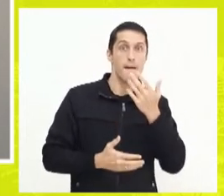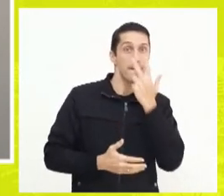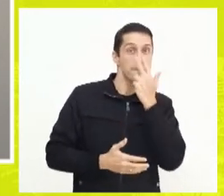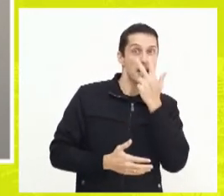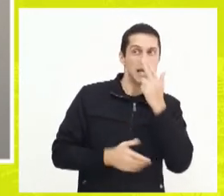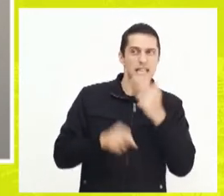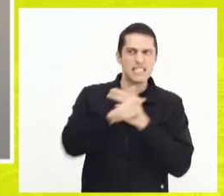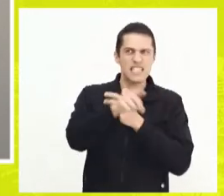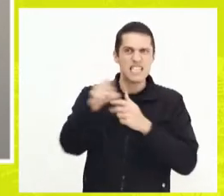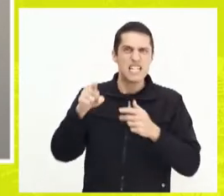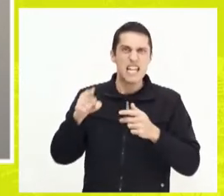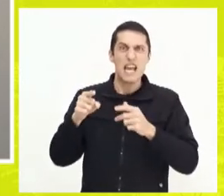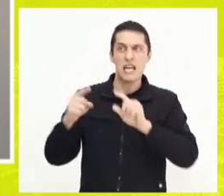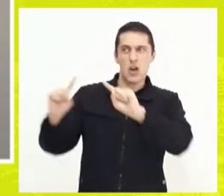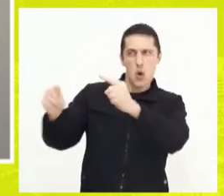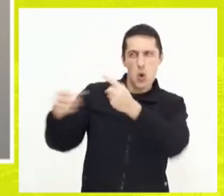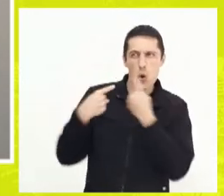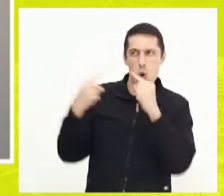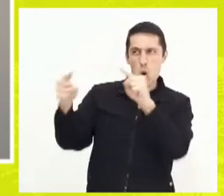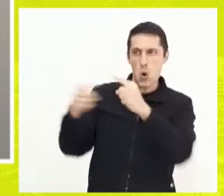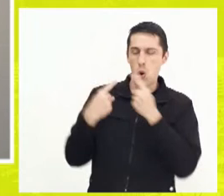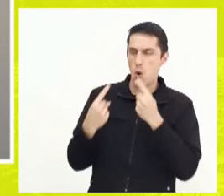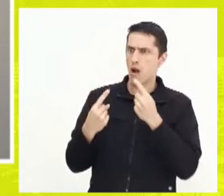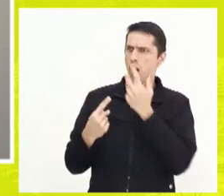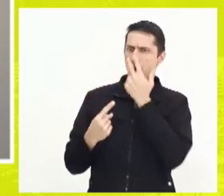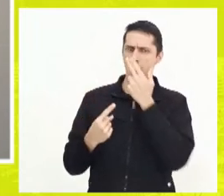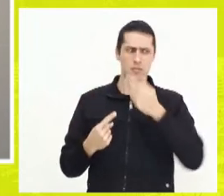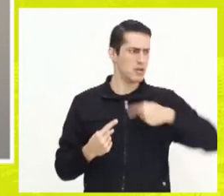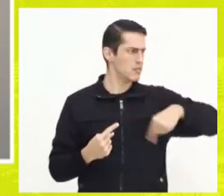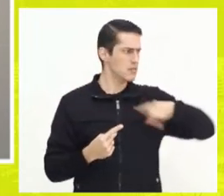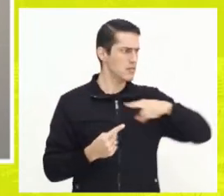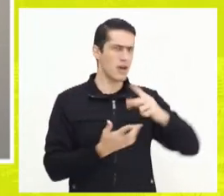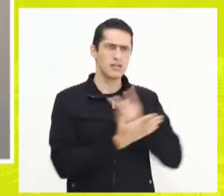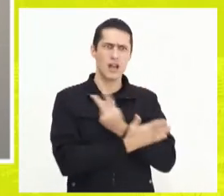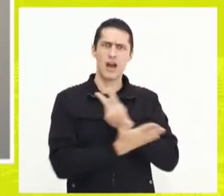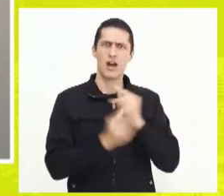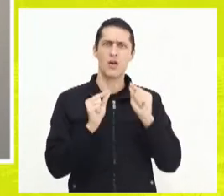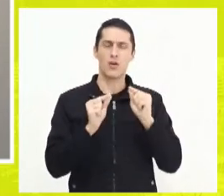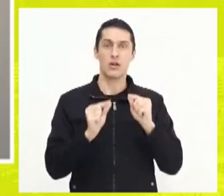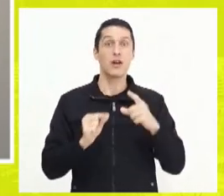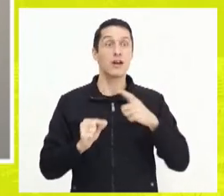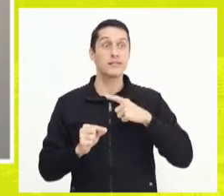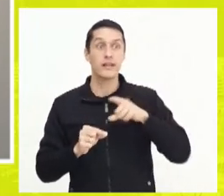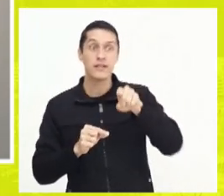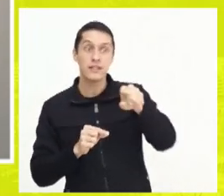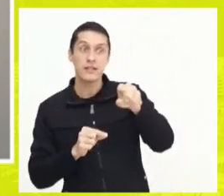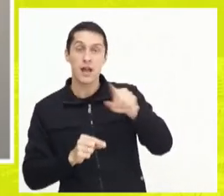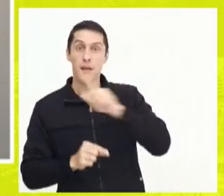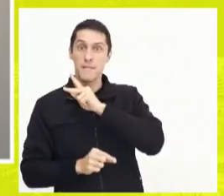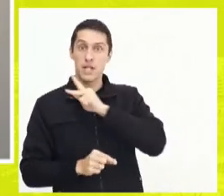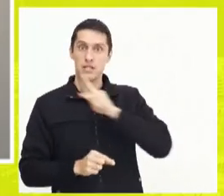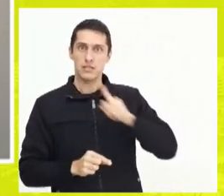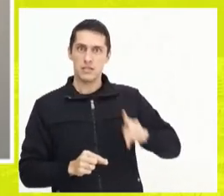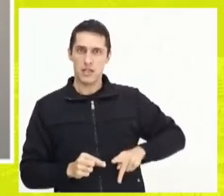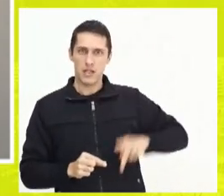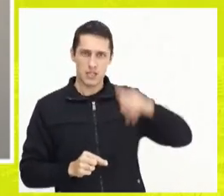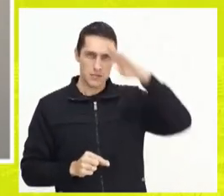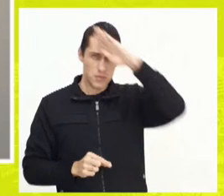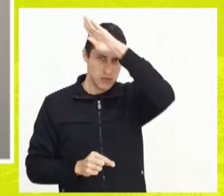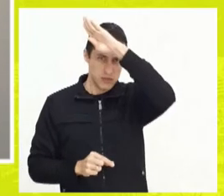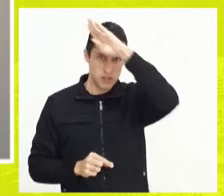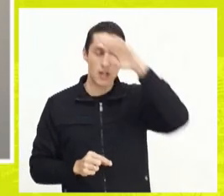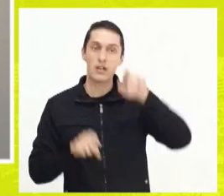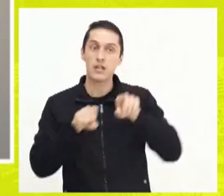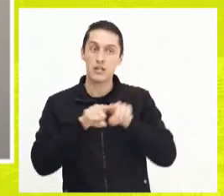support of politicians more specifically in the campaign of president obama that was in support of